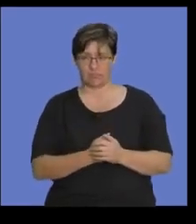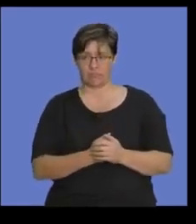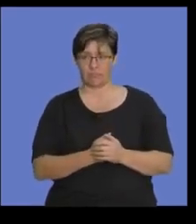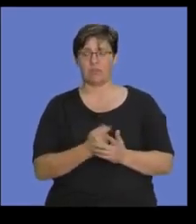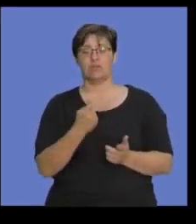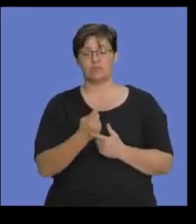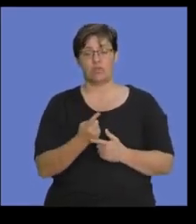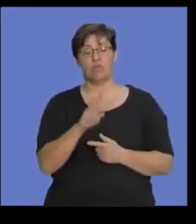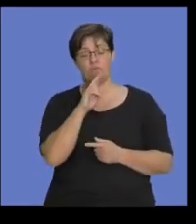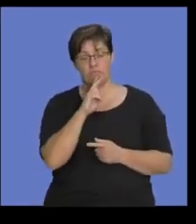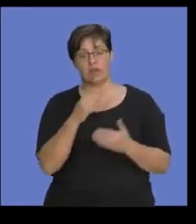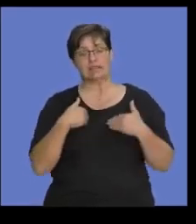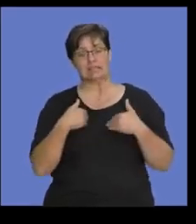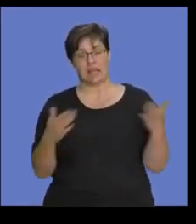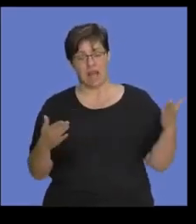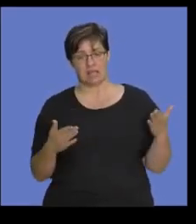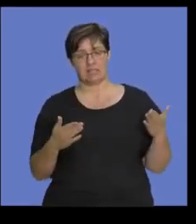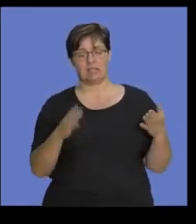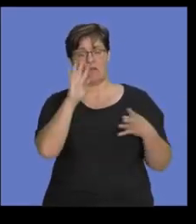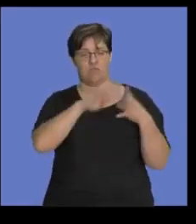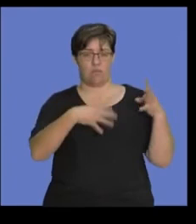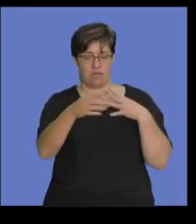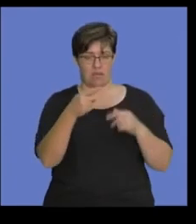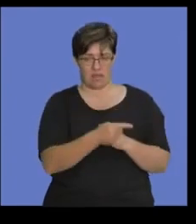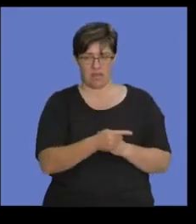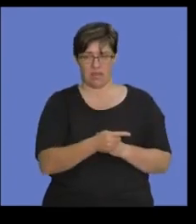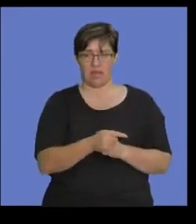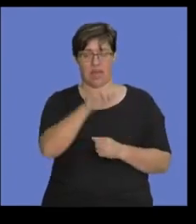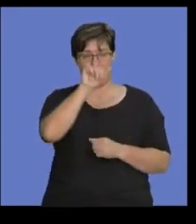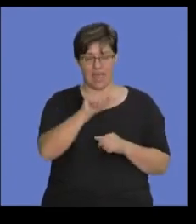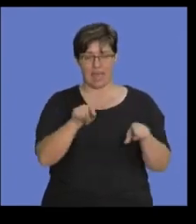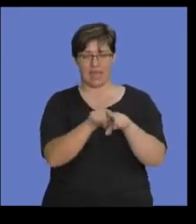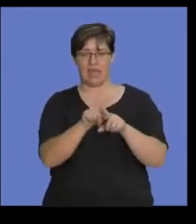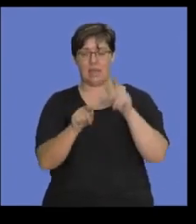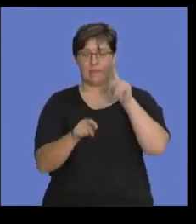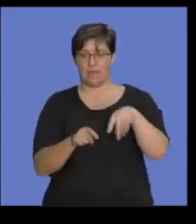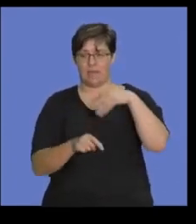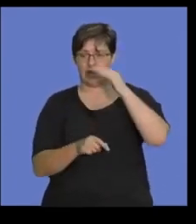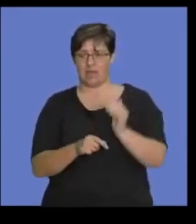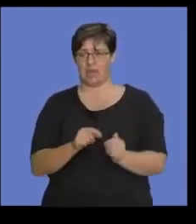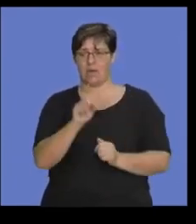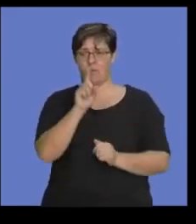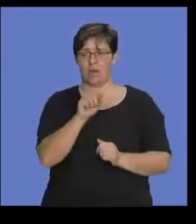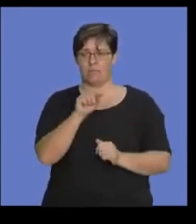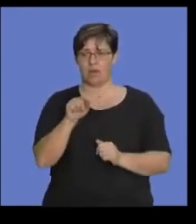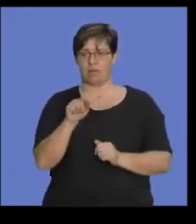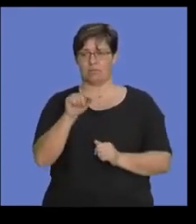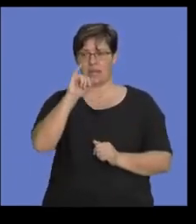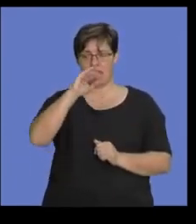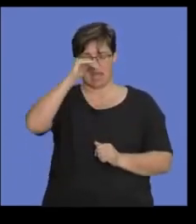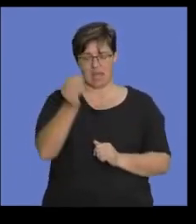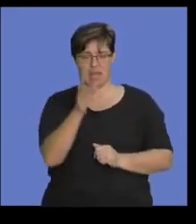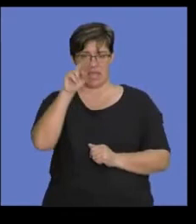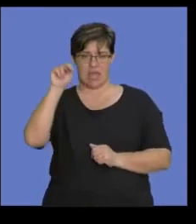to calculate this, remember you start with the formula y1 minus I to the exponent of